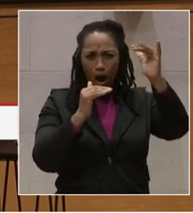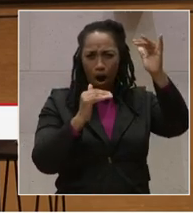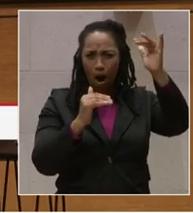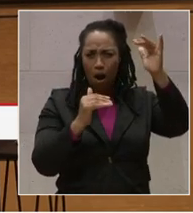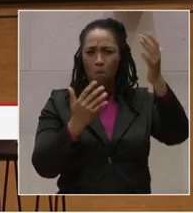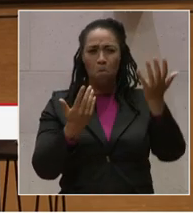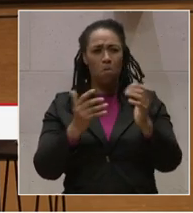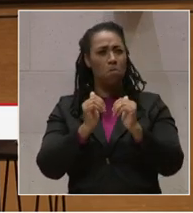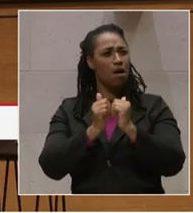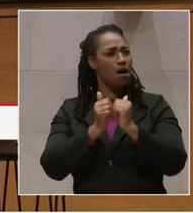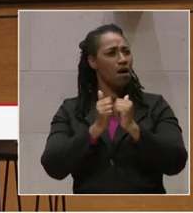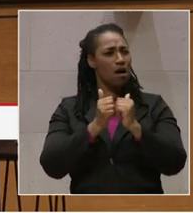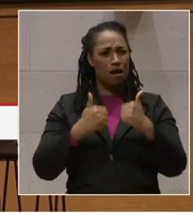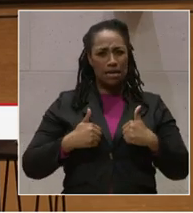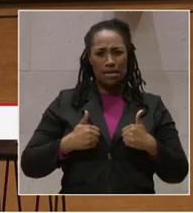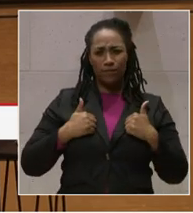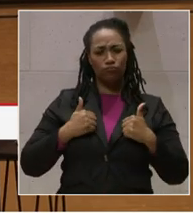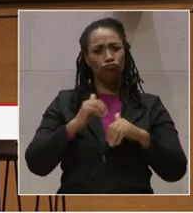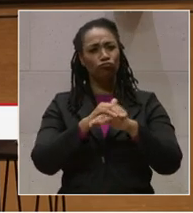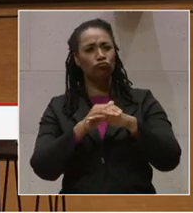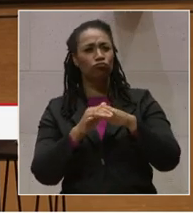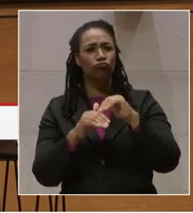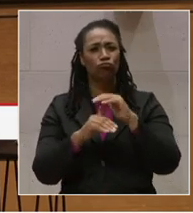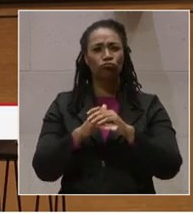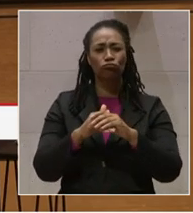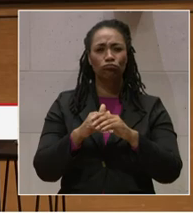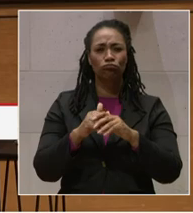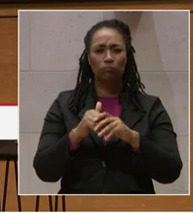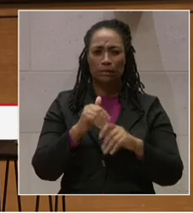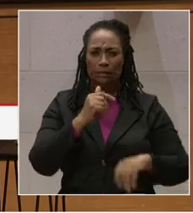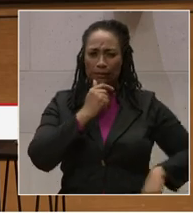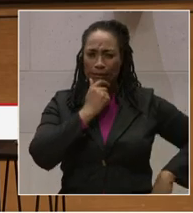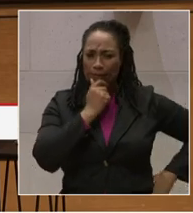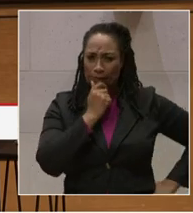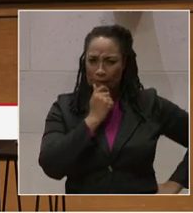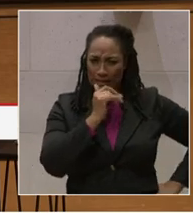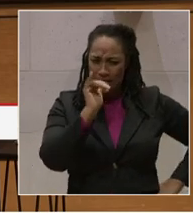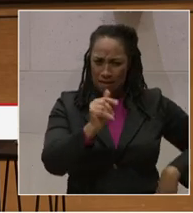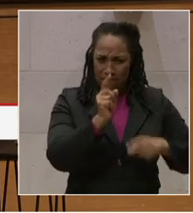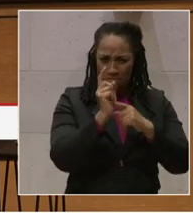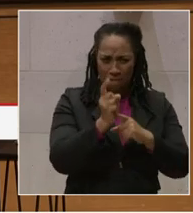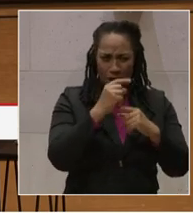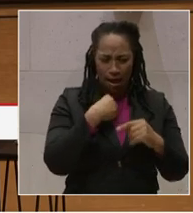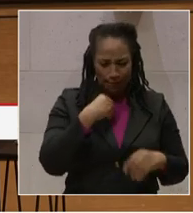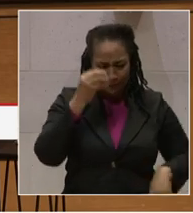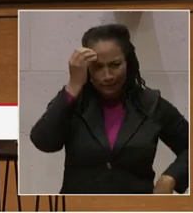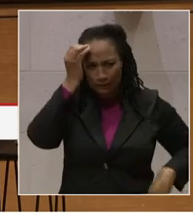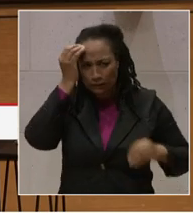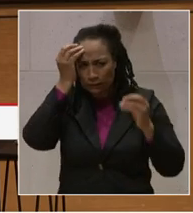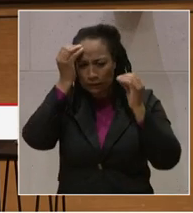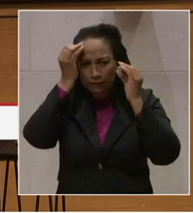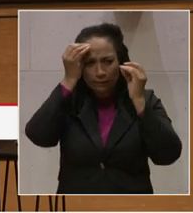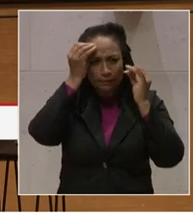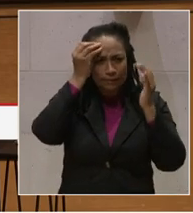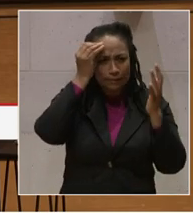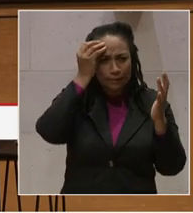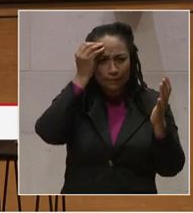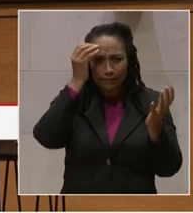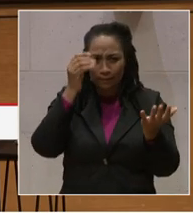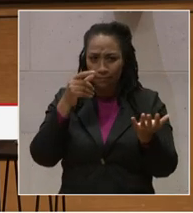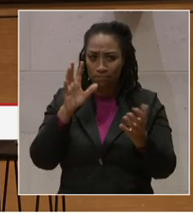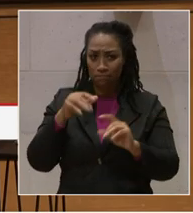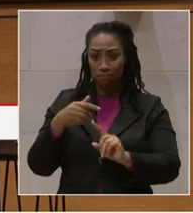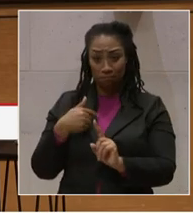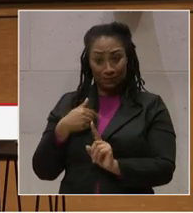the reason why this moment is pivotal for us may be different than in some other jurisdictions, but for us,